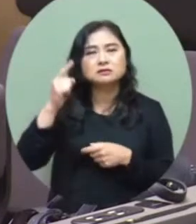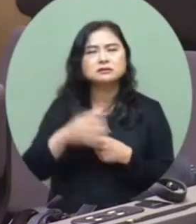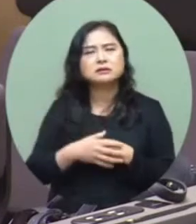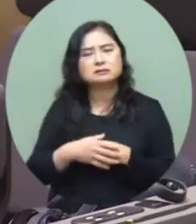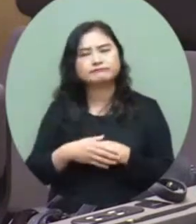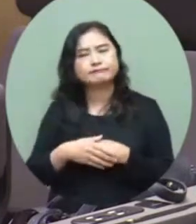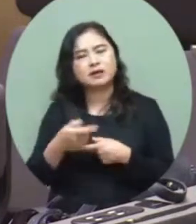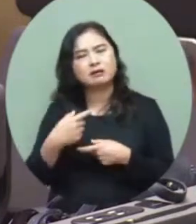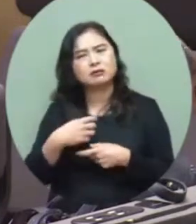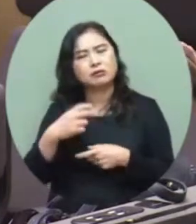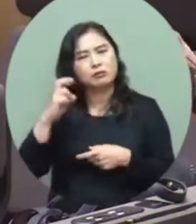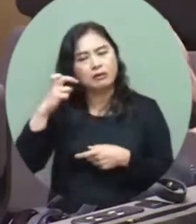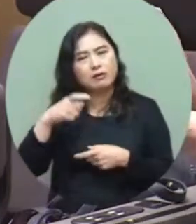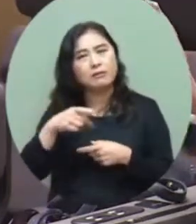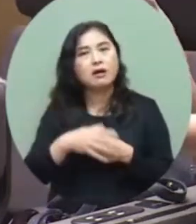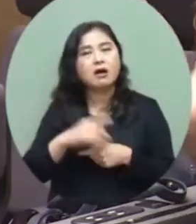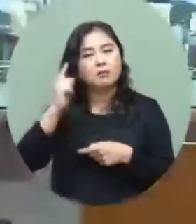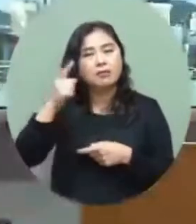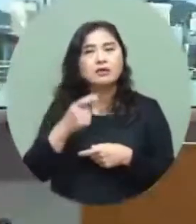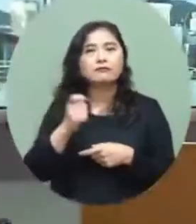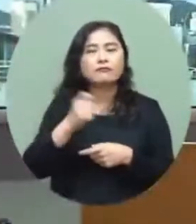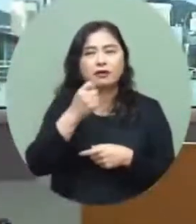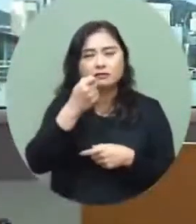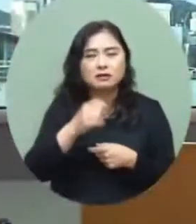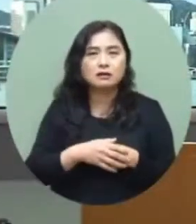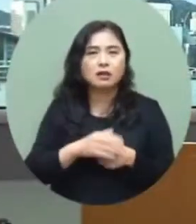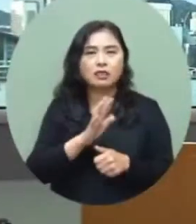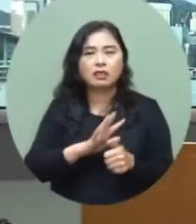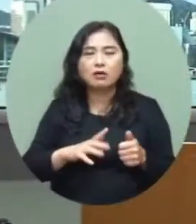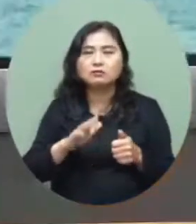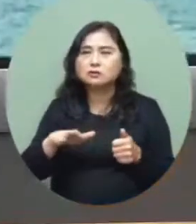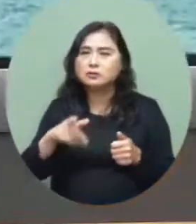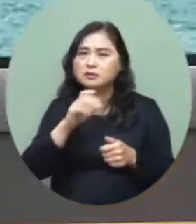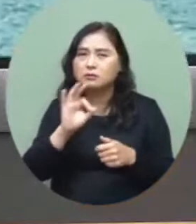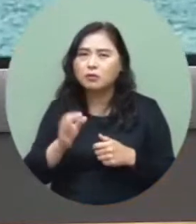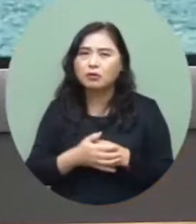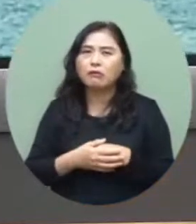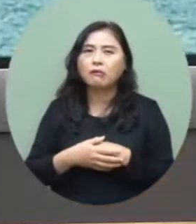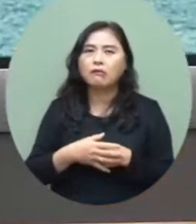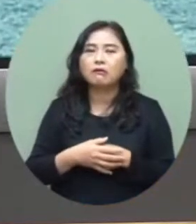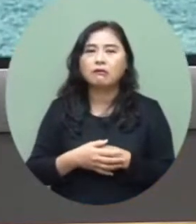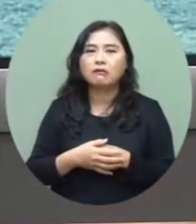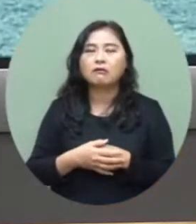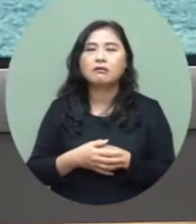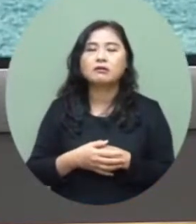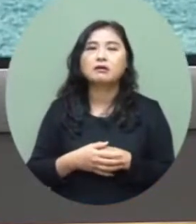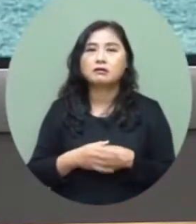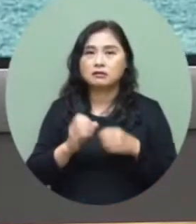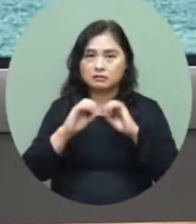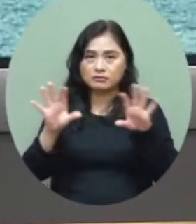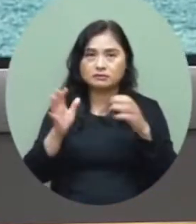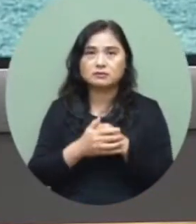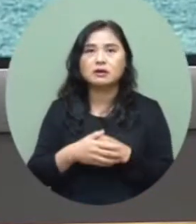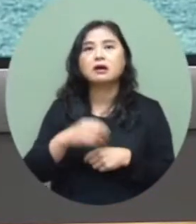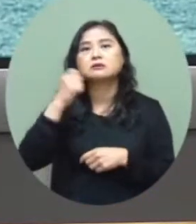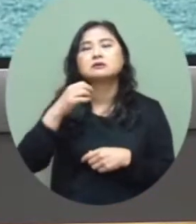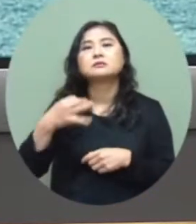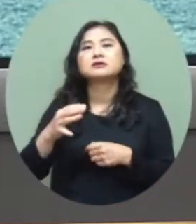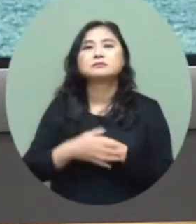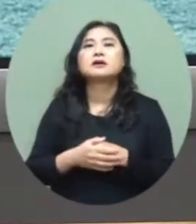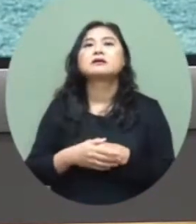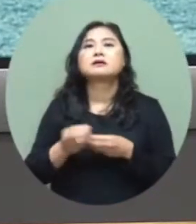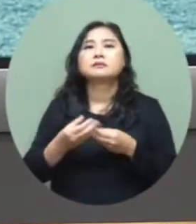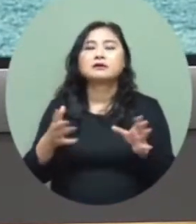tongue. Well, what do you say about that? Is it more effective? And in relation to nasal swab, isn't it not as good